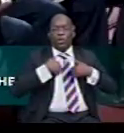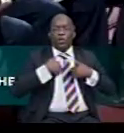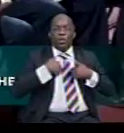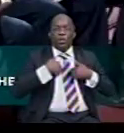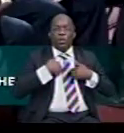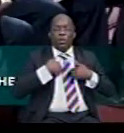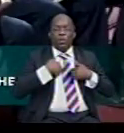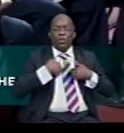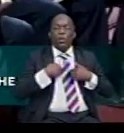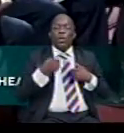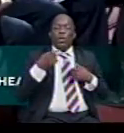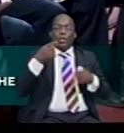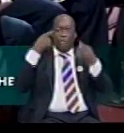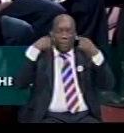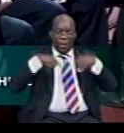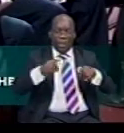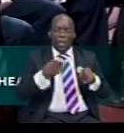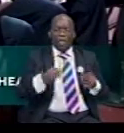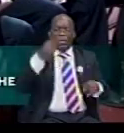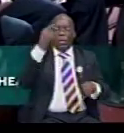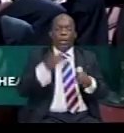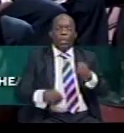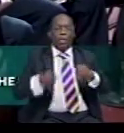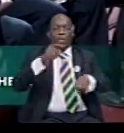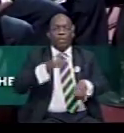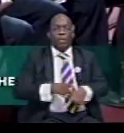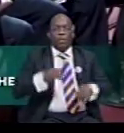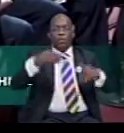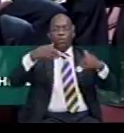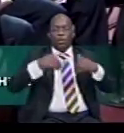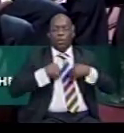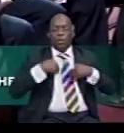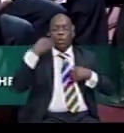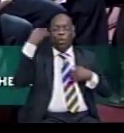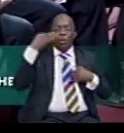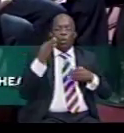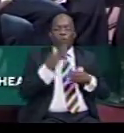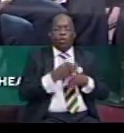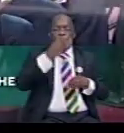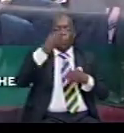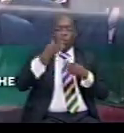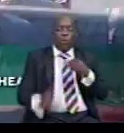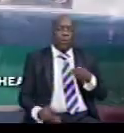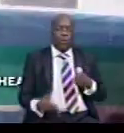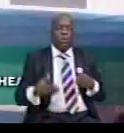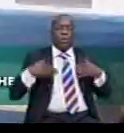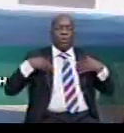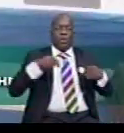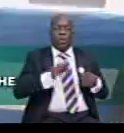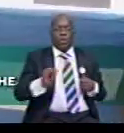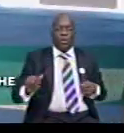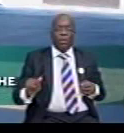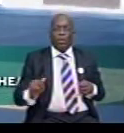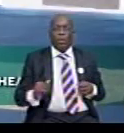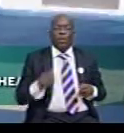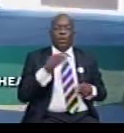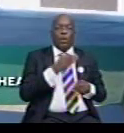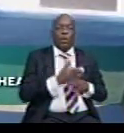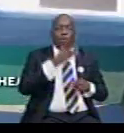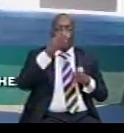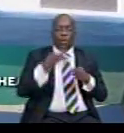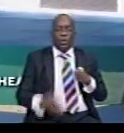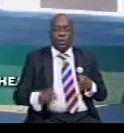end time possession of holistic healing. Holistic healing. Holistic